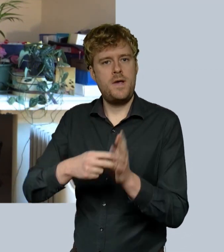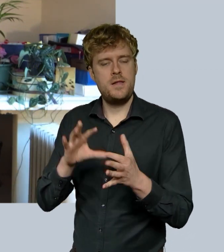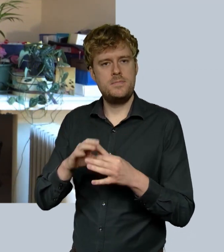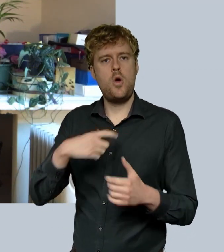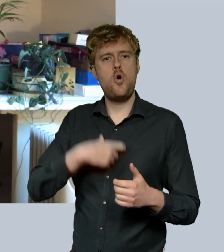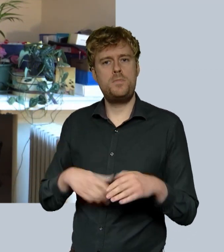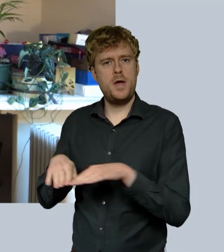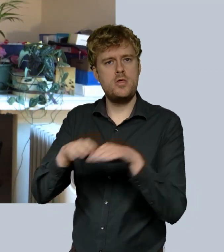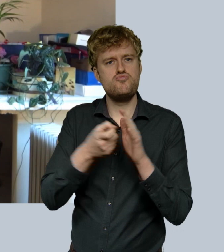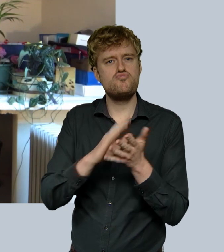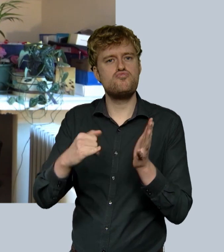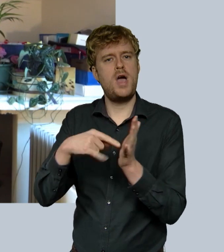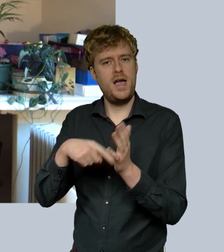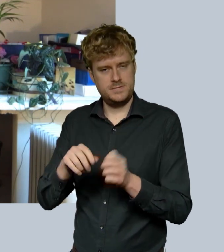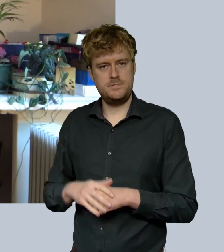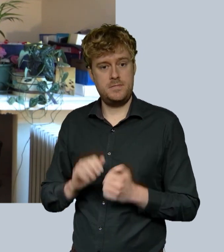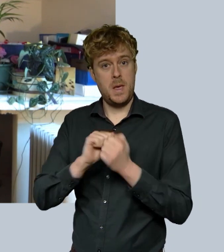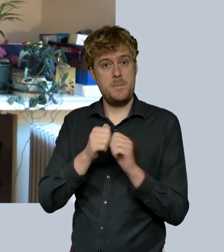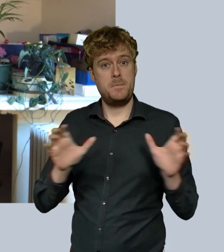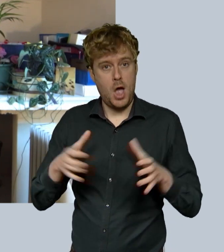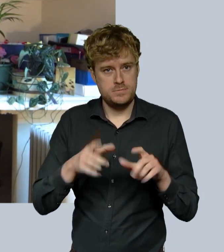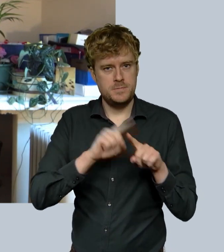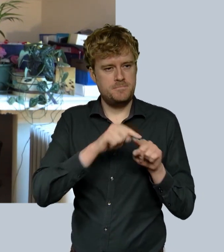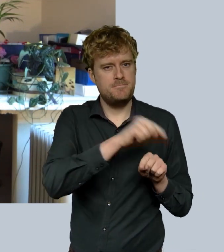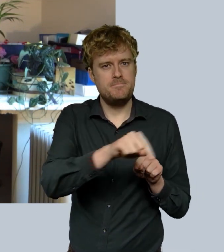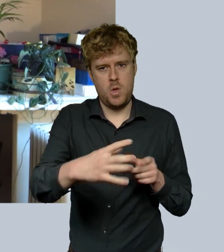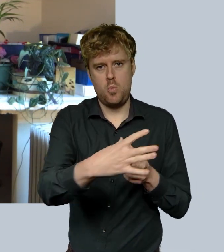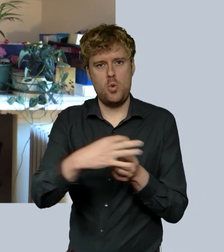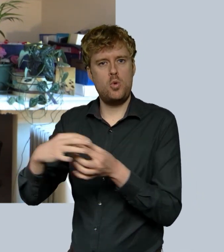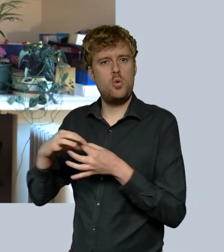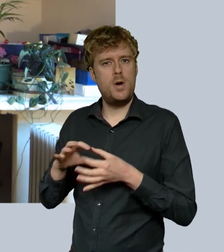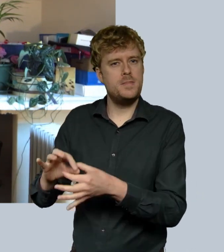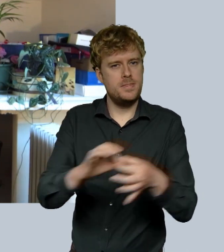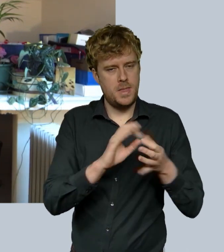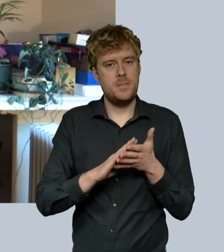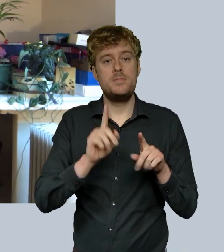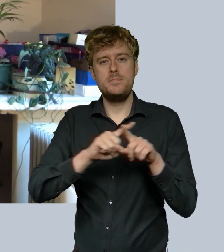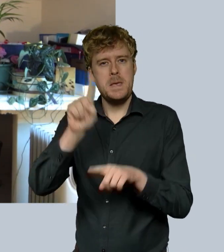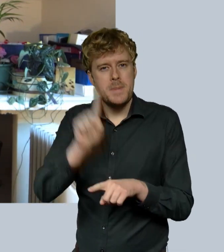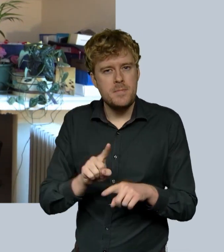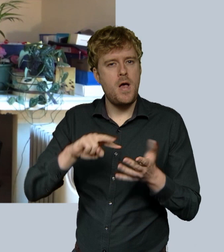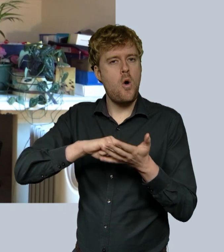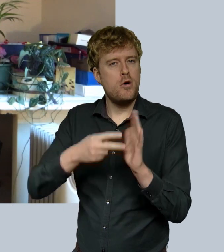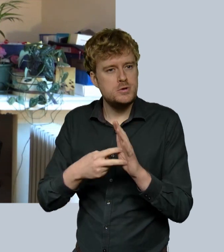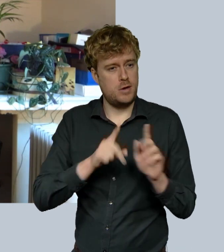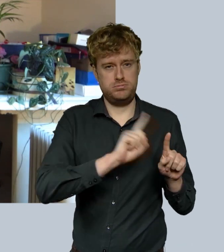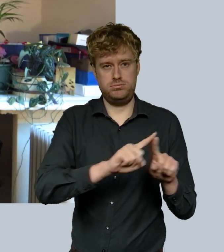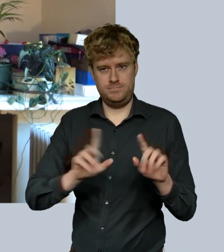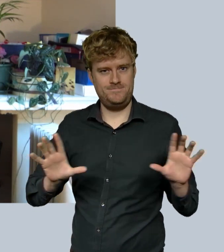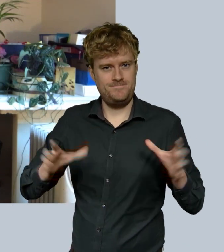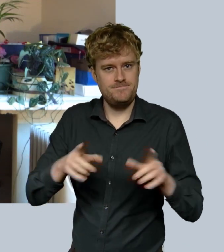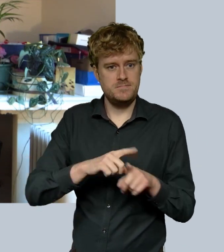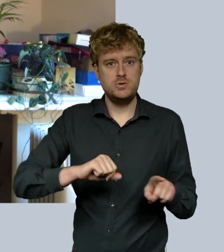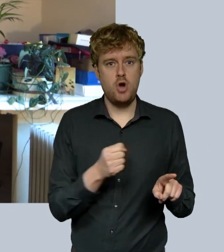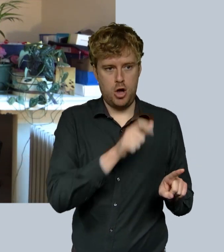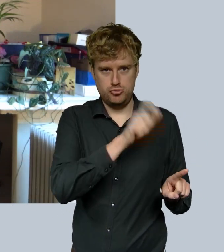for Human Rights. It is a multi-stakeholder partnership, which means it involves different people and organisations, including